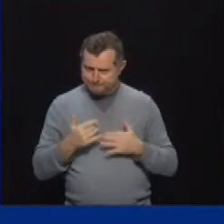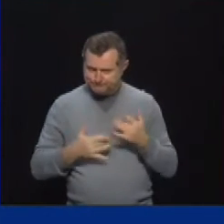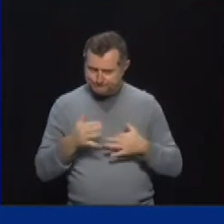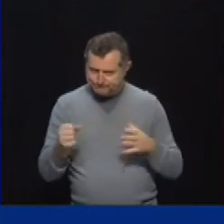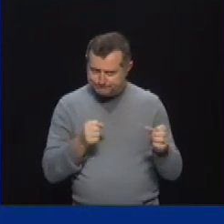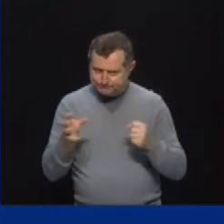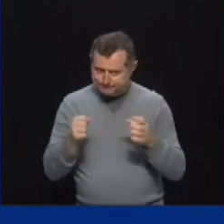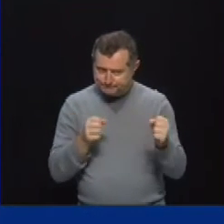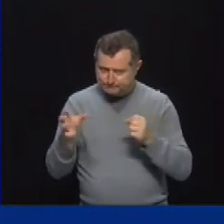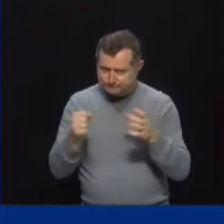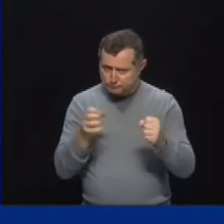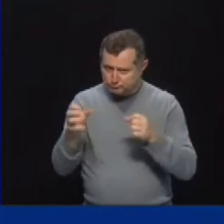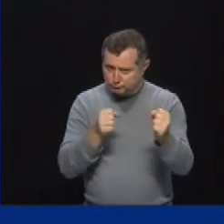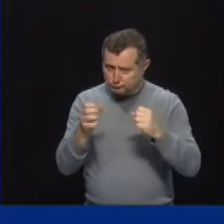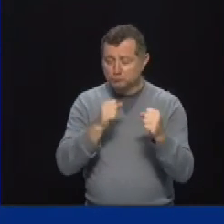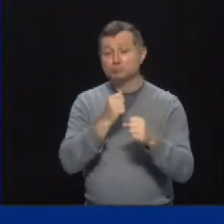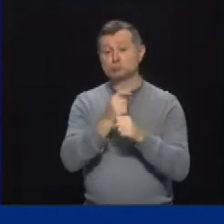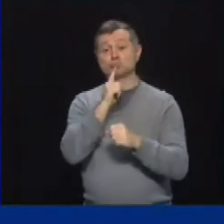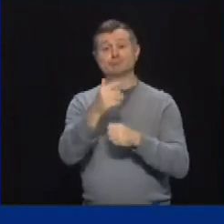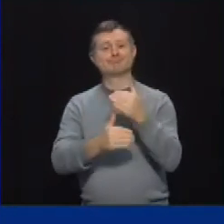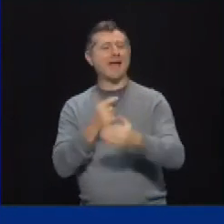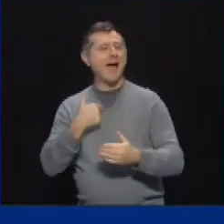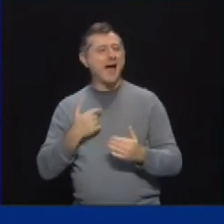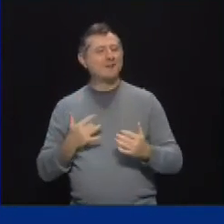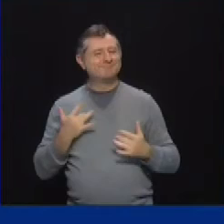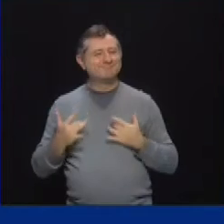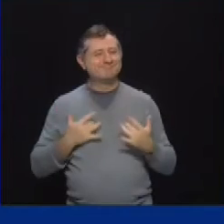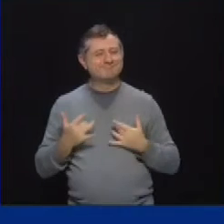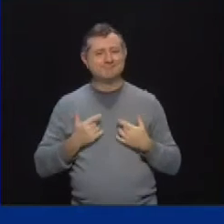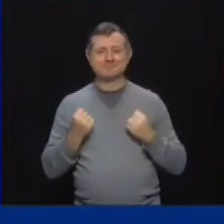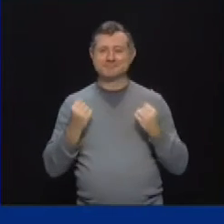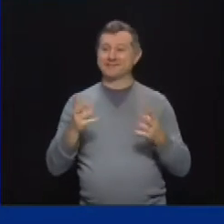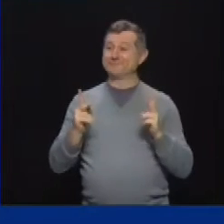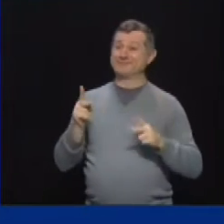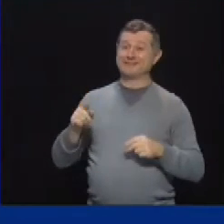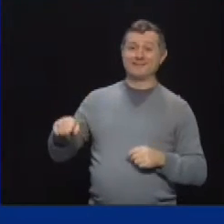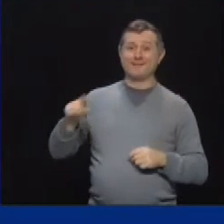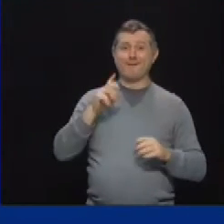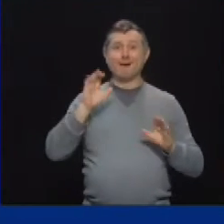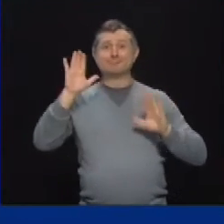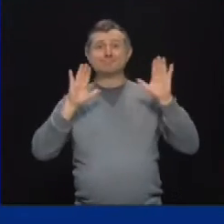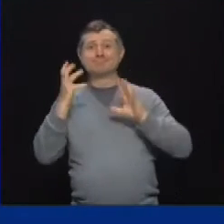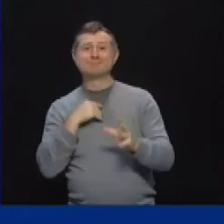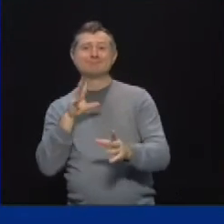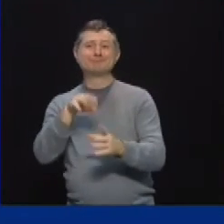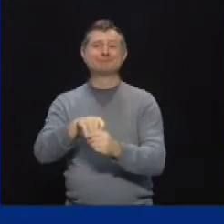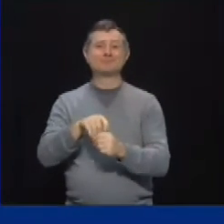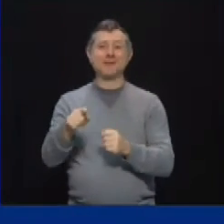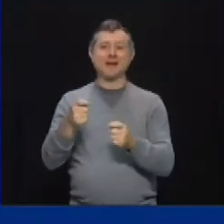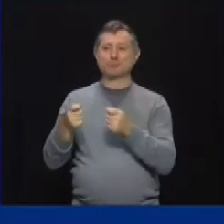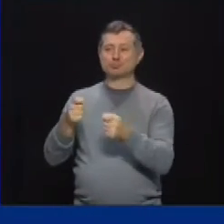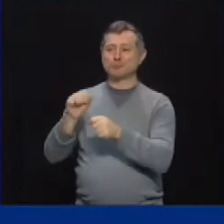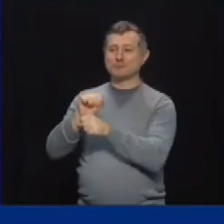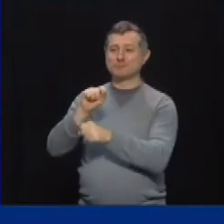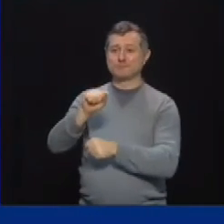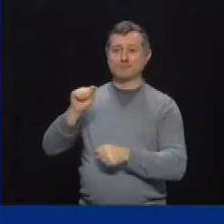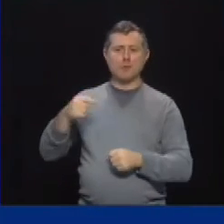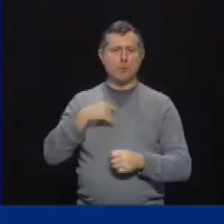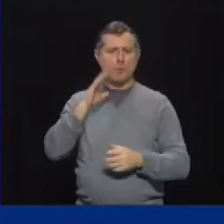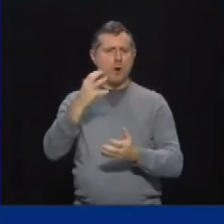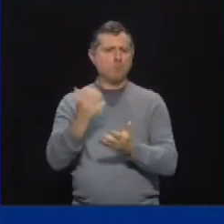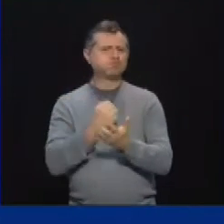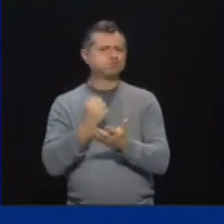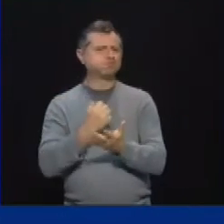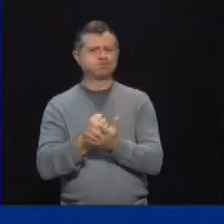very delighted with the number of individuals who step forward who want to be part of our administration. I'm going to avail myself of their many talents. So we'll be making